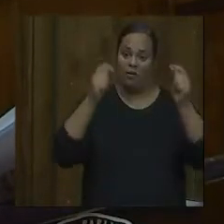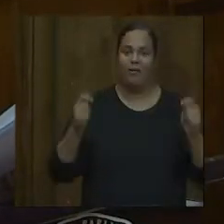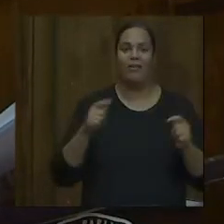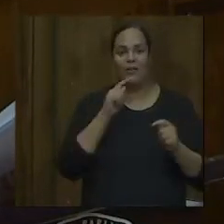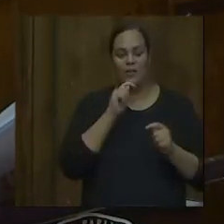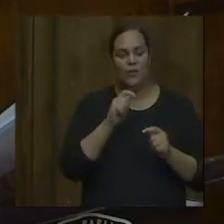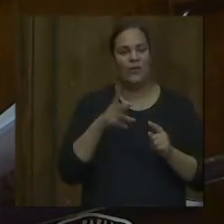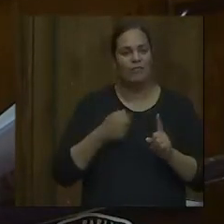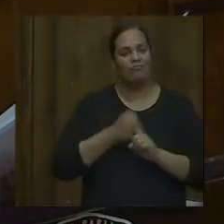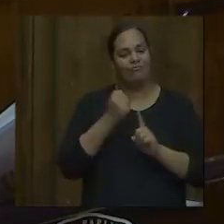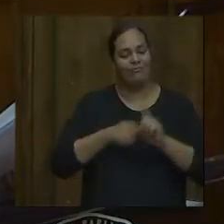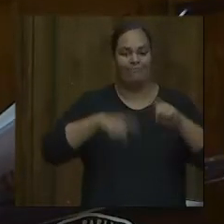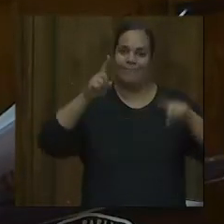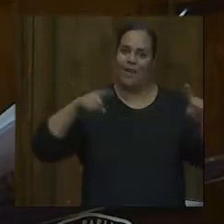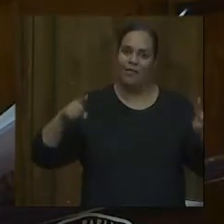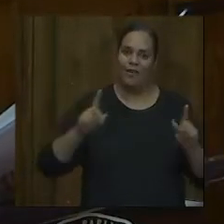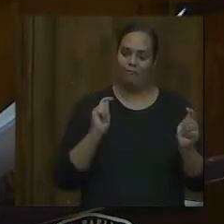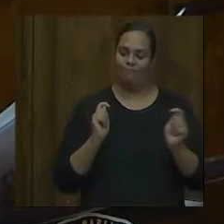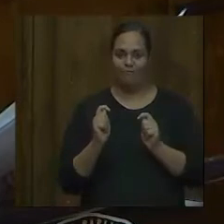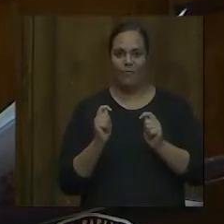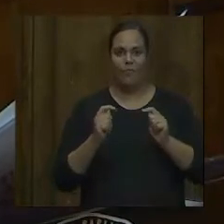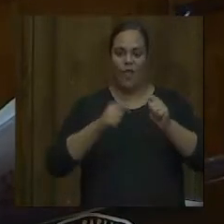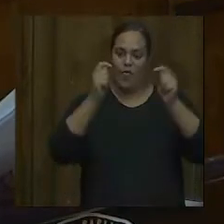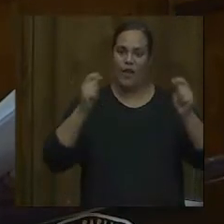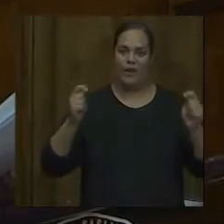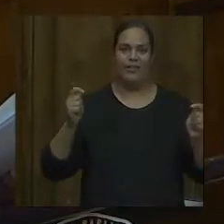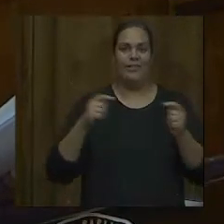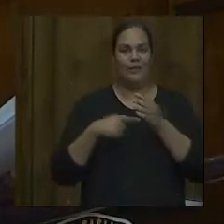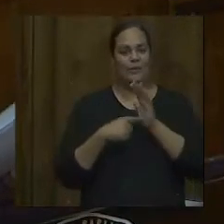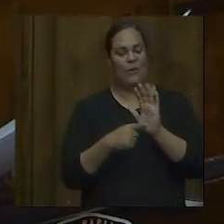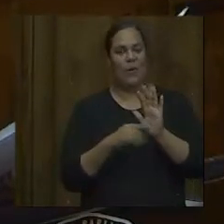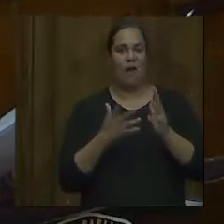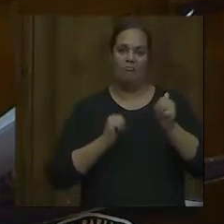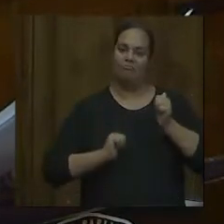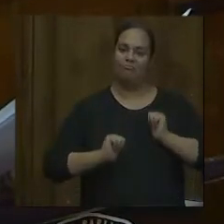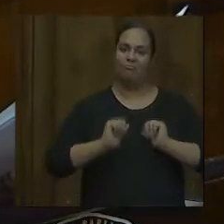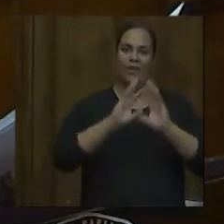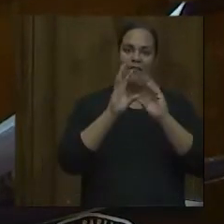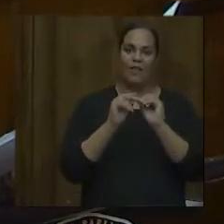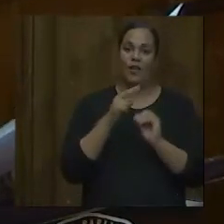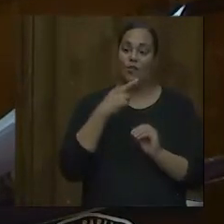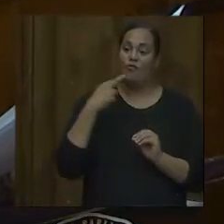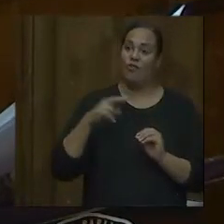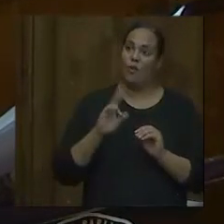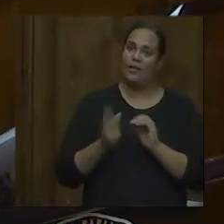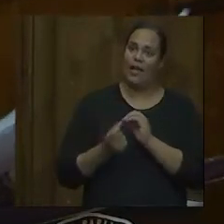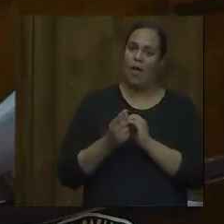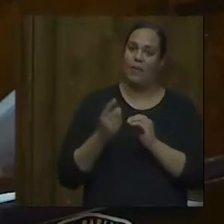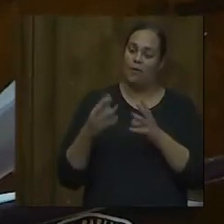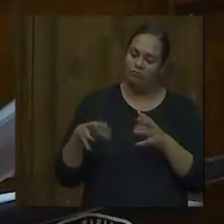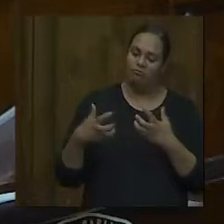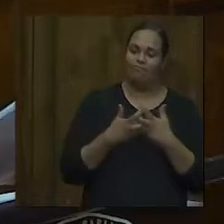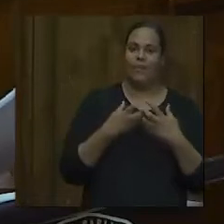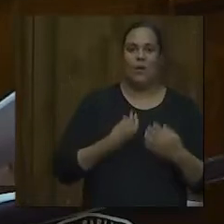considerable strides in diversifying and transforming theatre stages so that it integrates and reflects realities that resonate with our youth